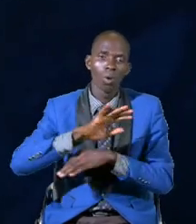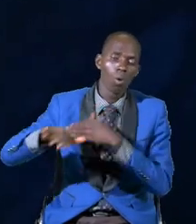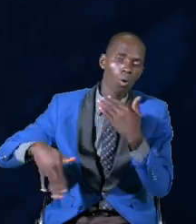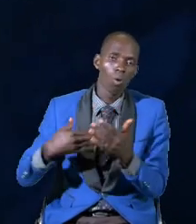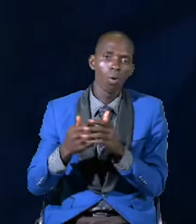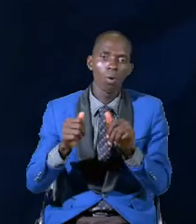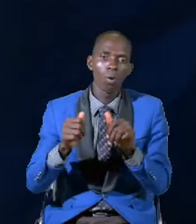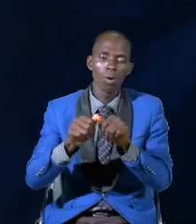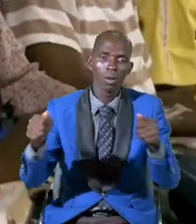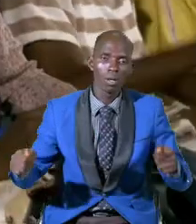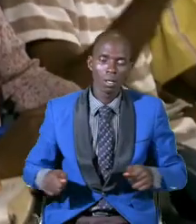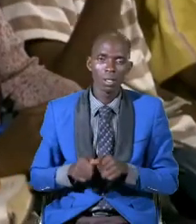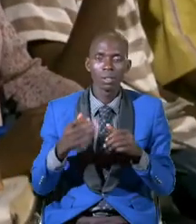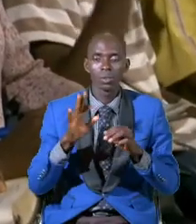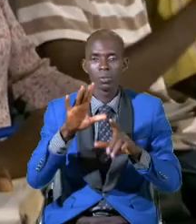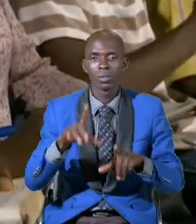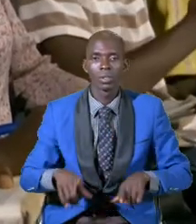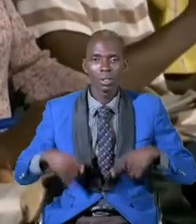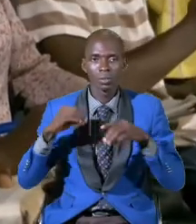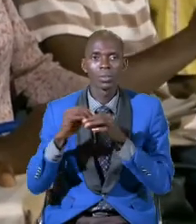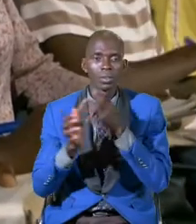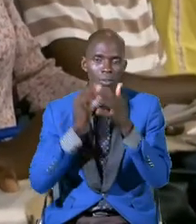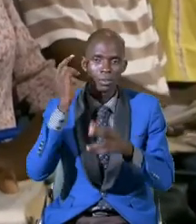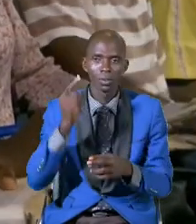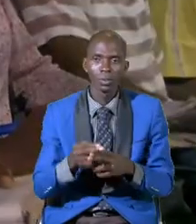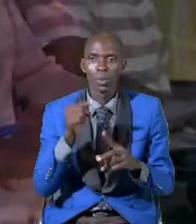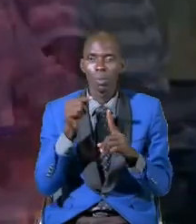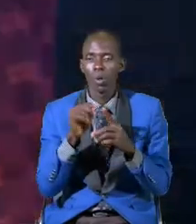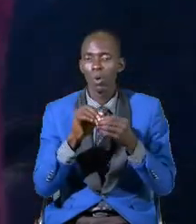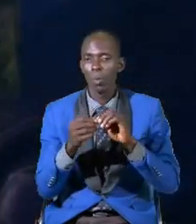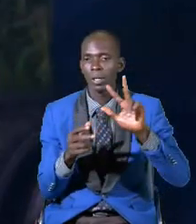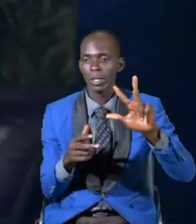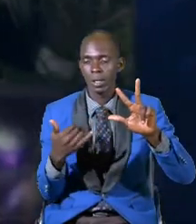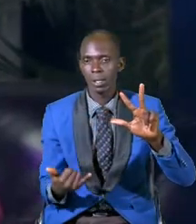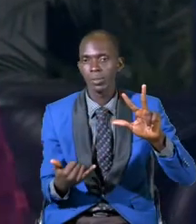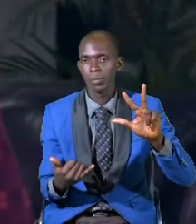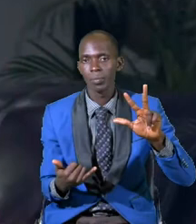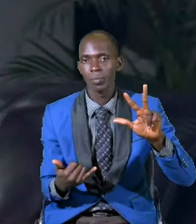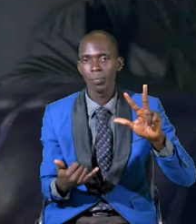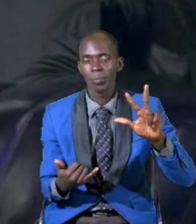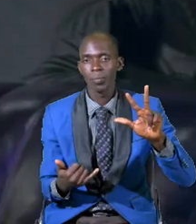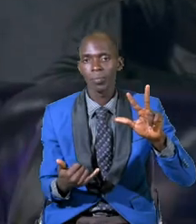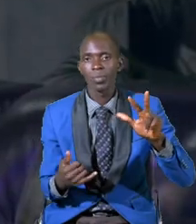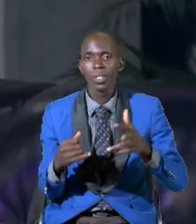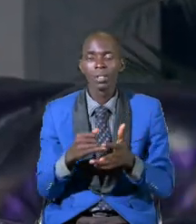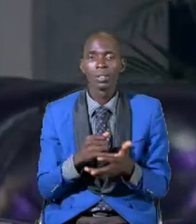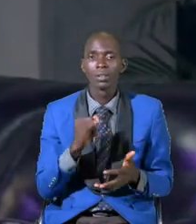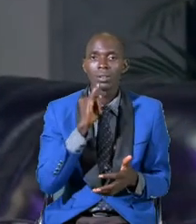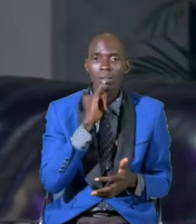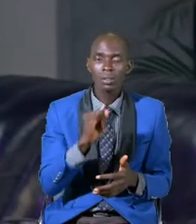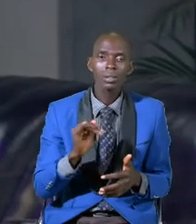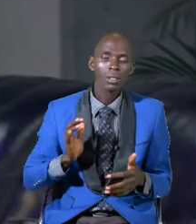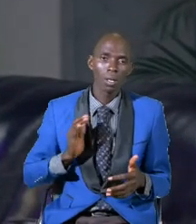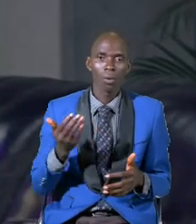ramifications in Jesus' name. Point number three now is our